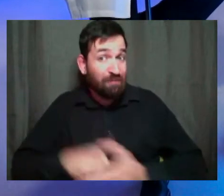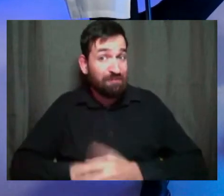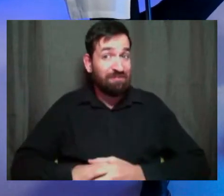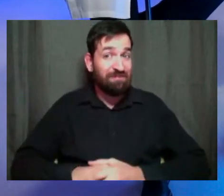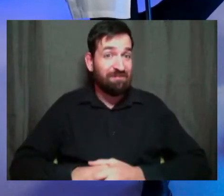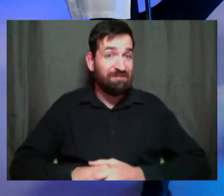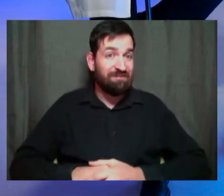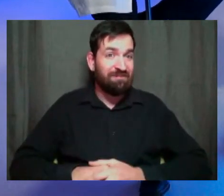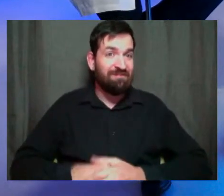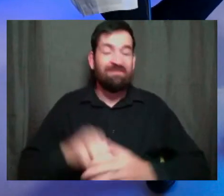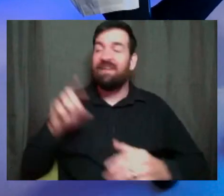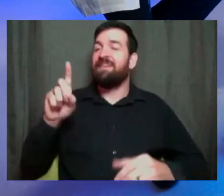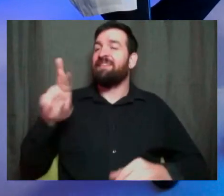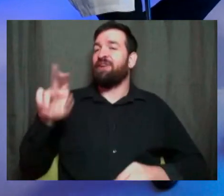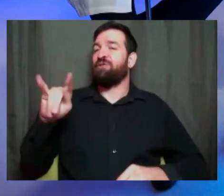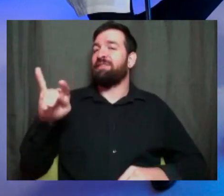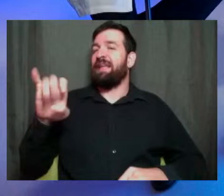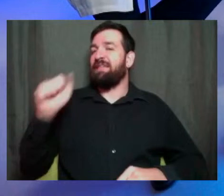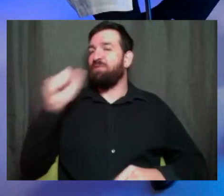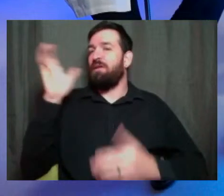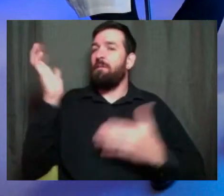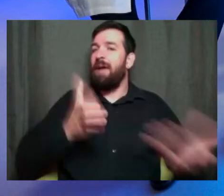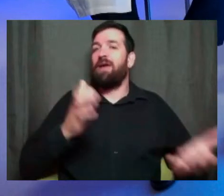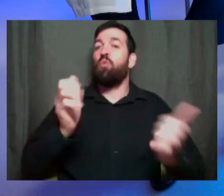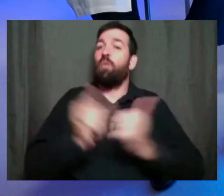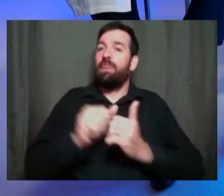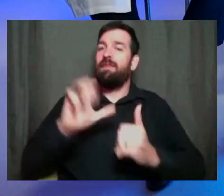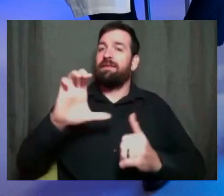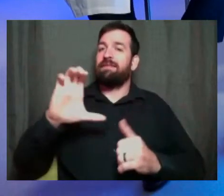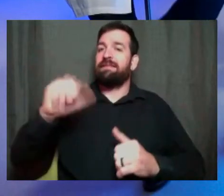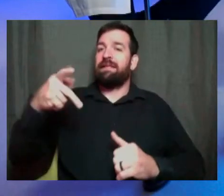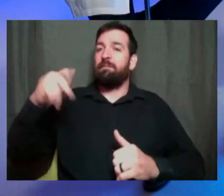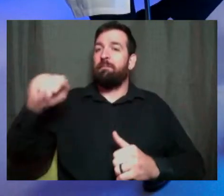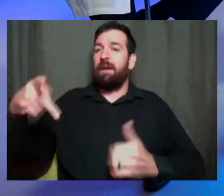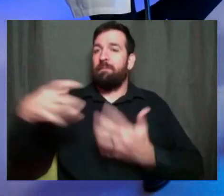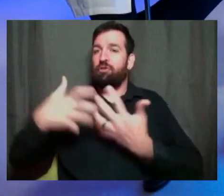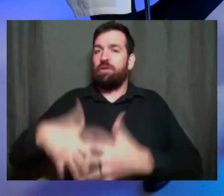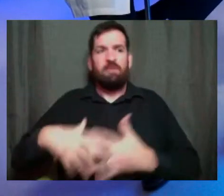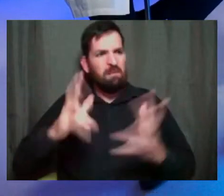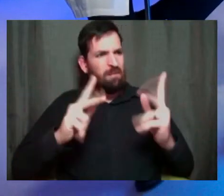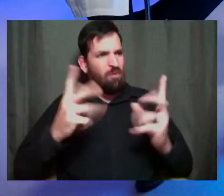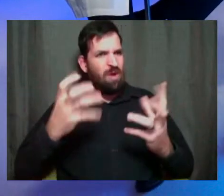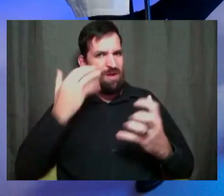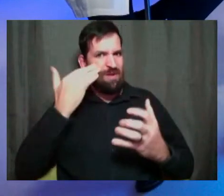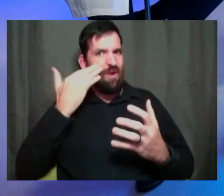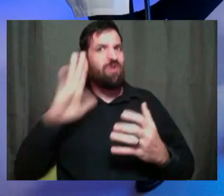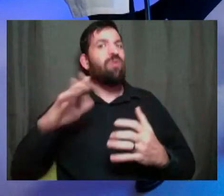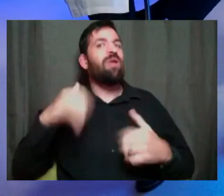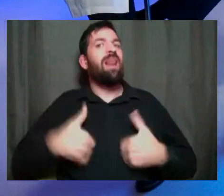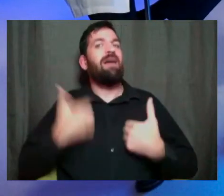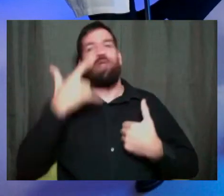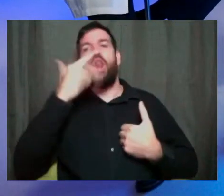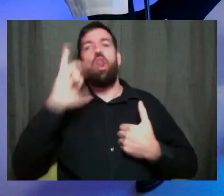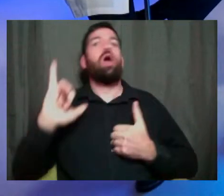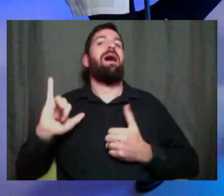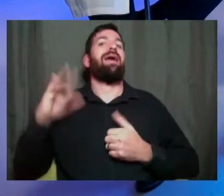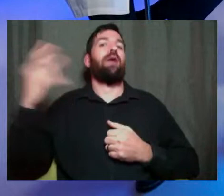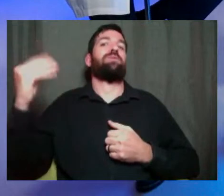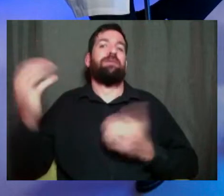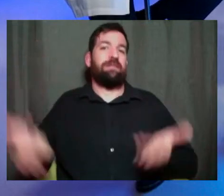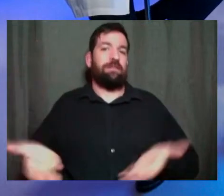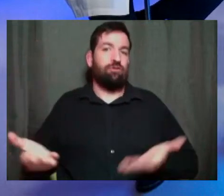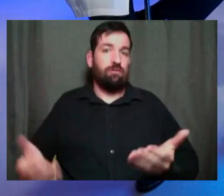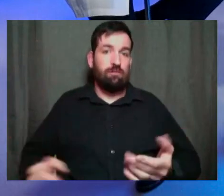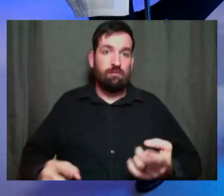Dr. Stites come back with a CPAP machine. There you I don't know go. when let's figure People it always out. want to Let's know what schedule it. happens and what your life is like behind the scenes. So to envision you Pretty on your boring, back.